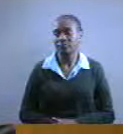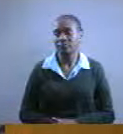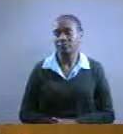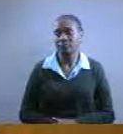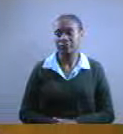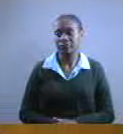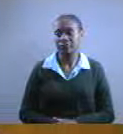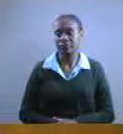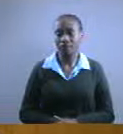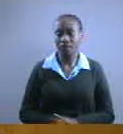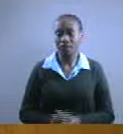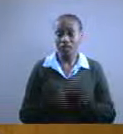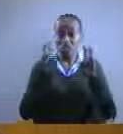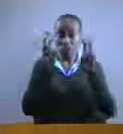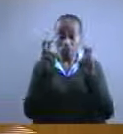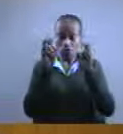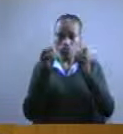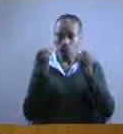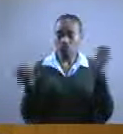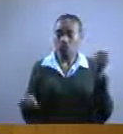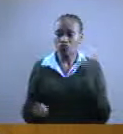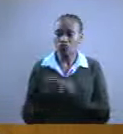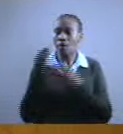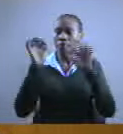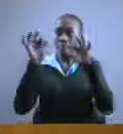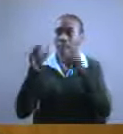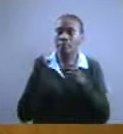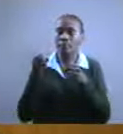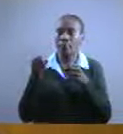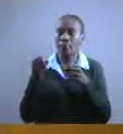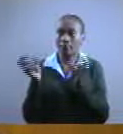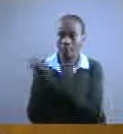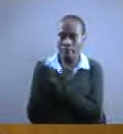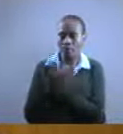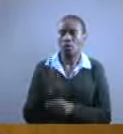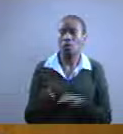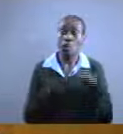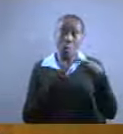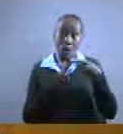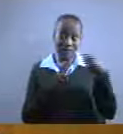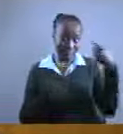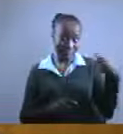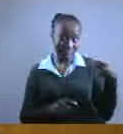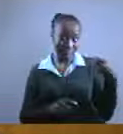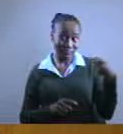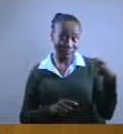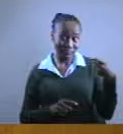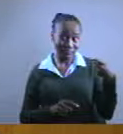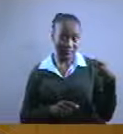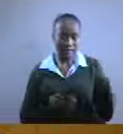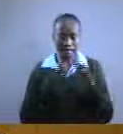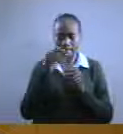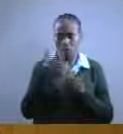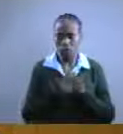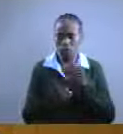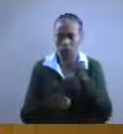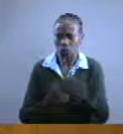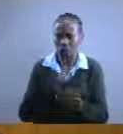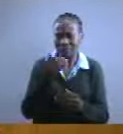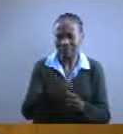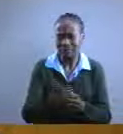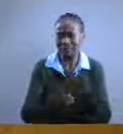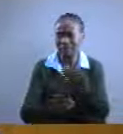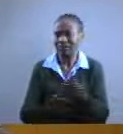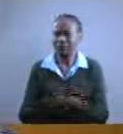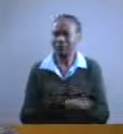What are the key issues which were raised during the public hearings? One is the issue of the NEDLAC process. One of